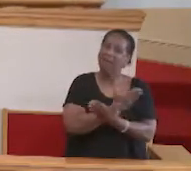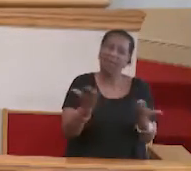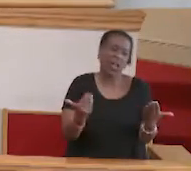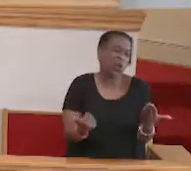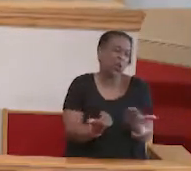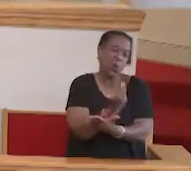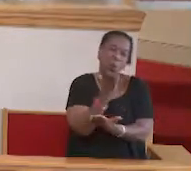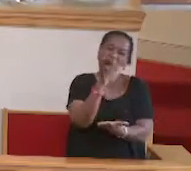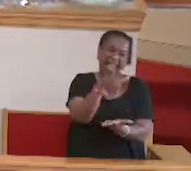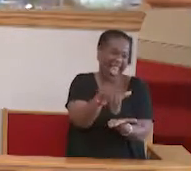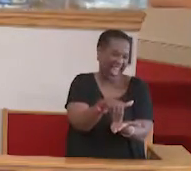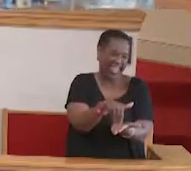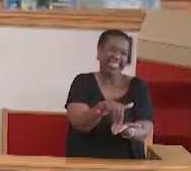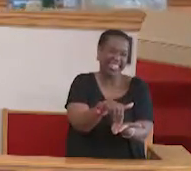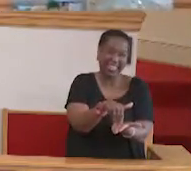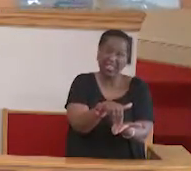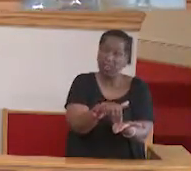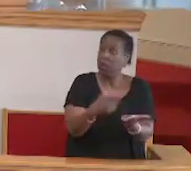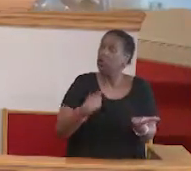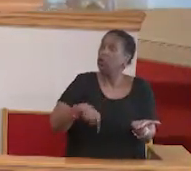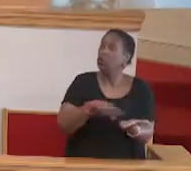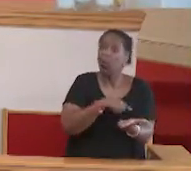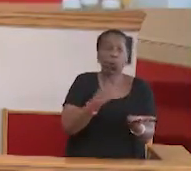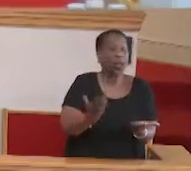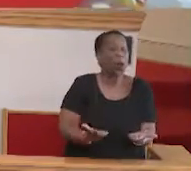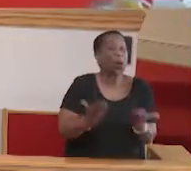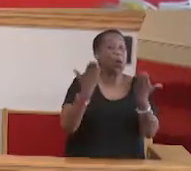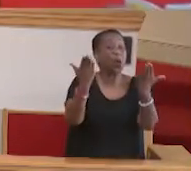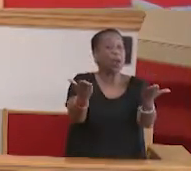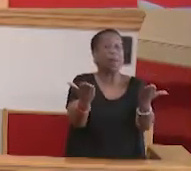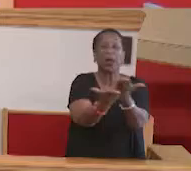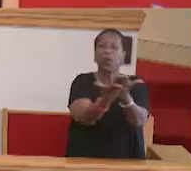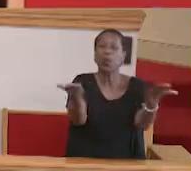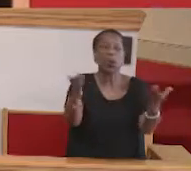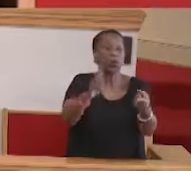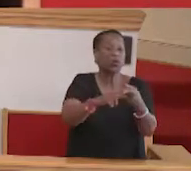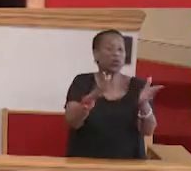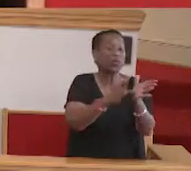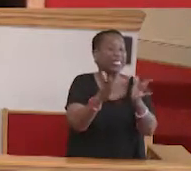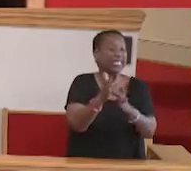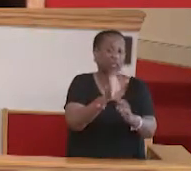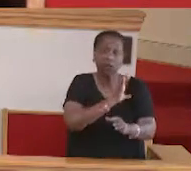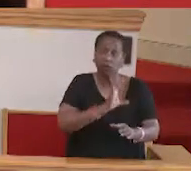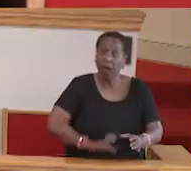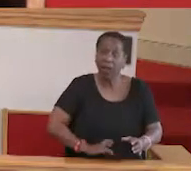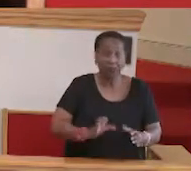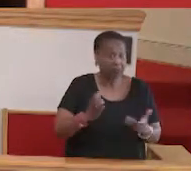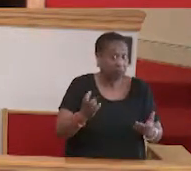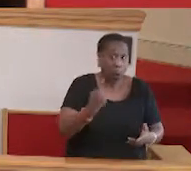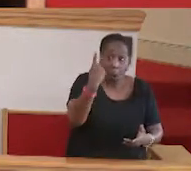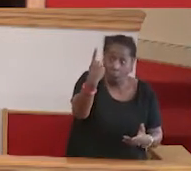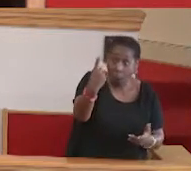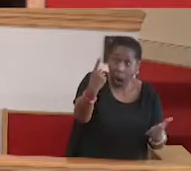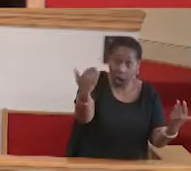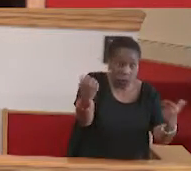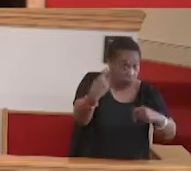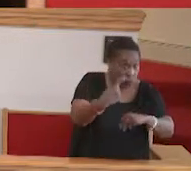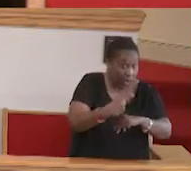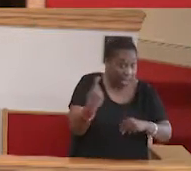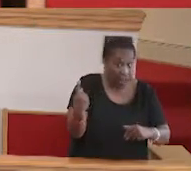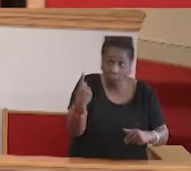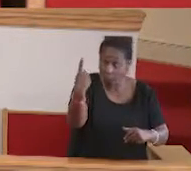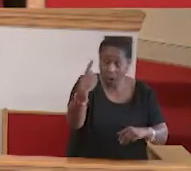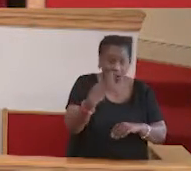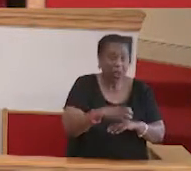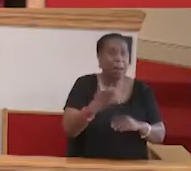again. So we recommend you to Jesus Christ. If there's one here today, there may